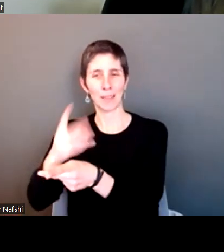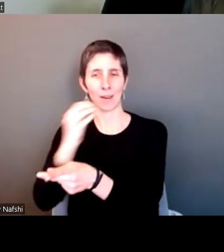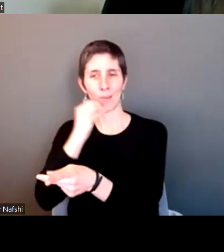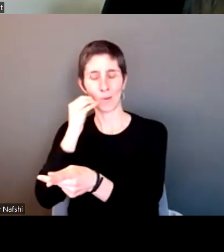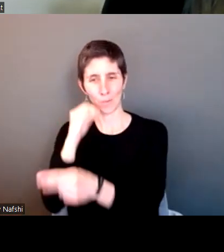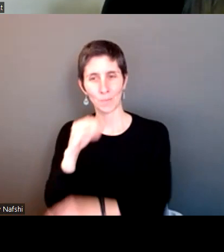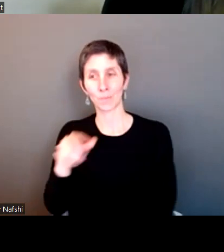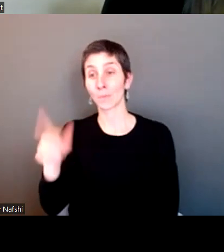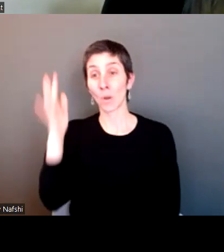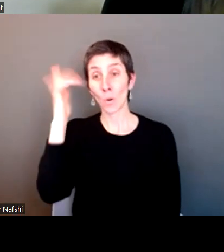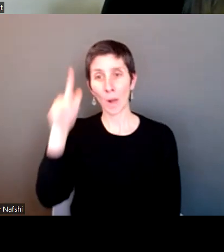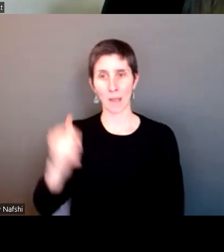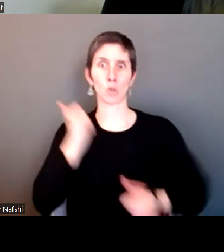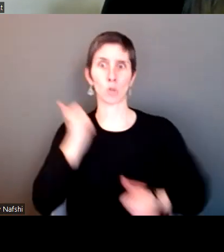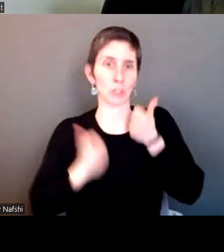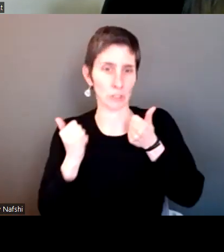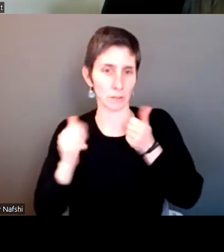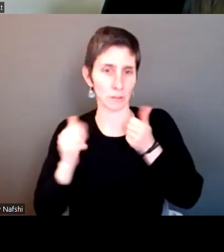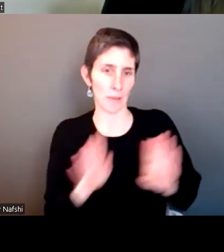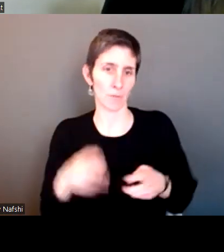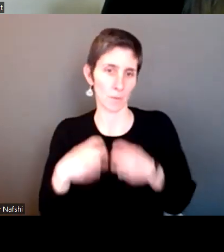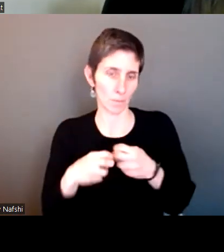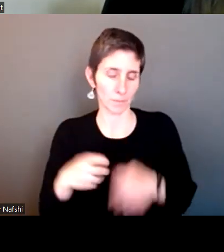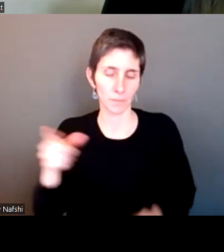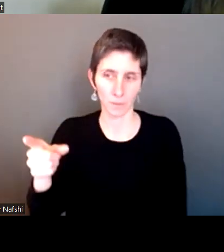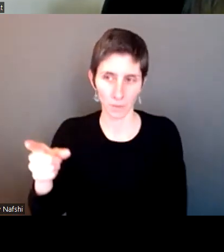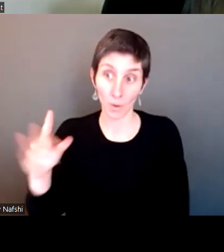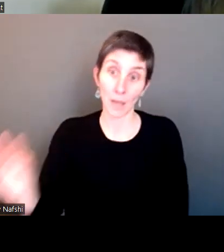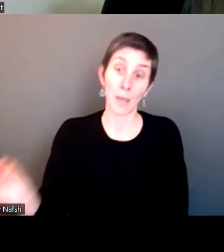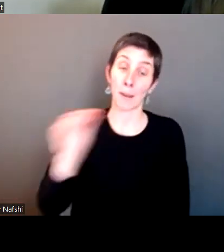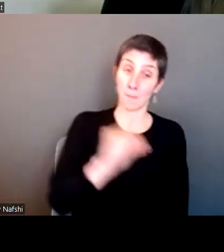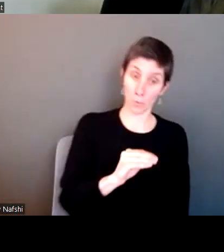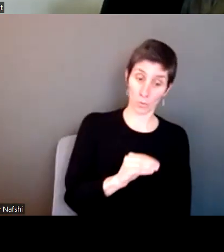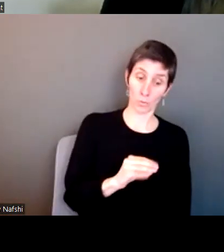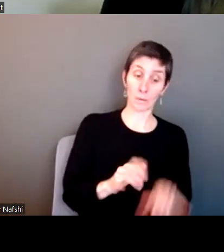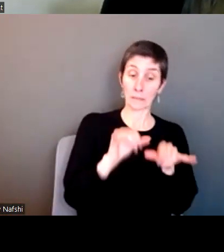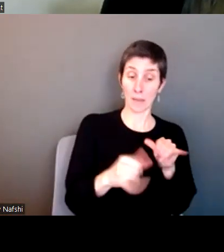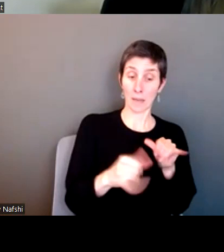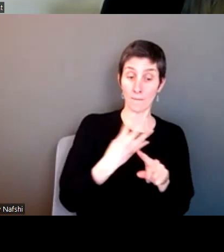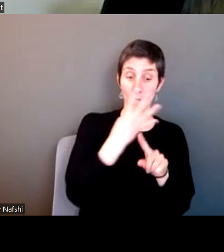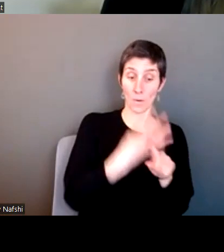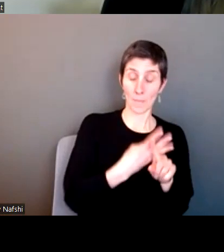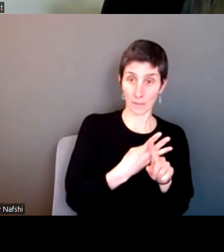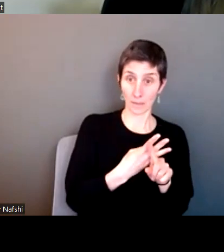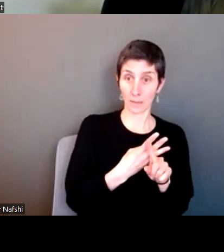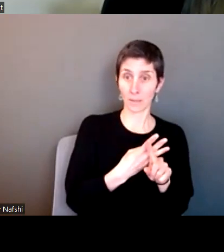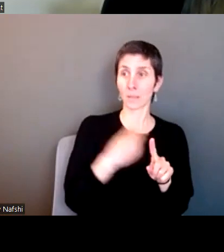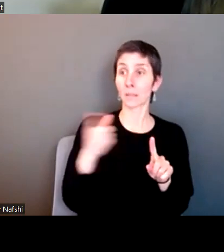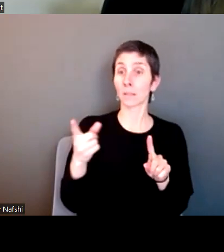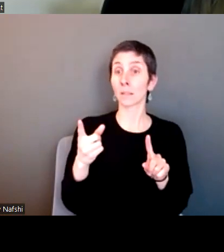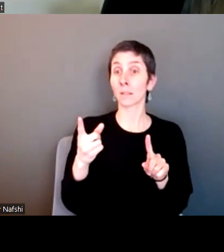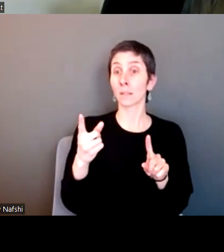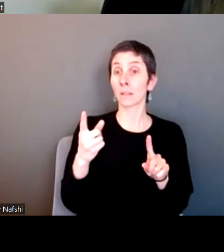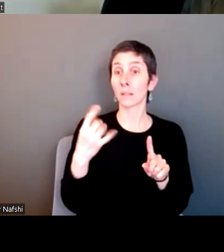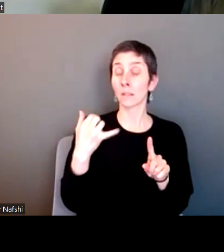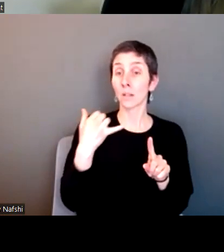to aggression and behavior. He stayed with us for about 4 months. Within those 4 months, he called the ambulance in 1 month